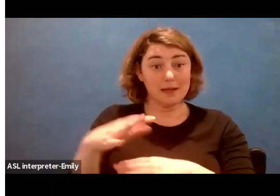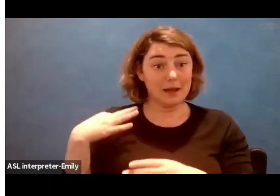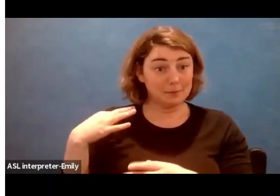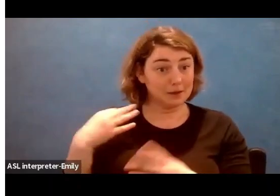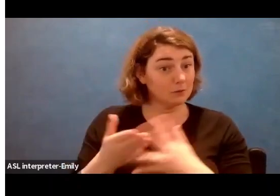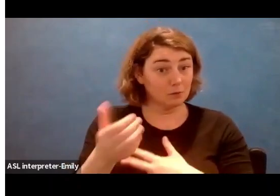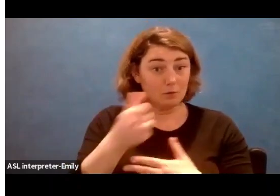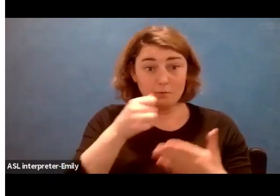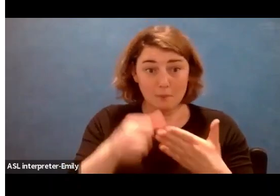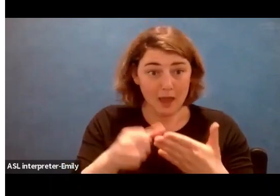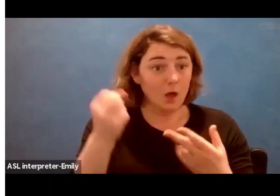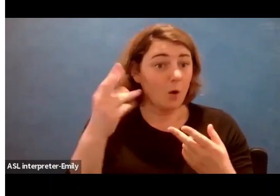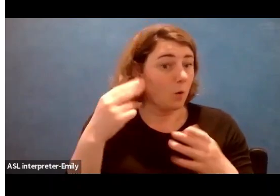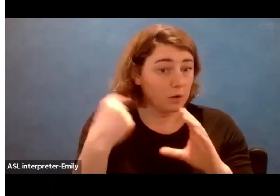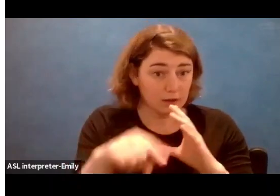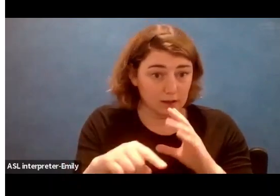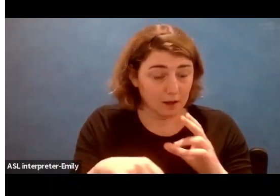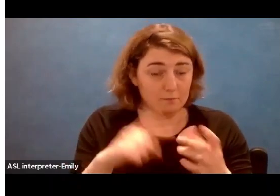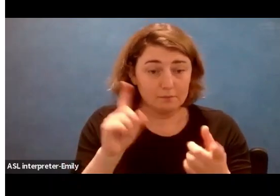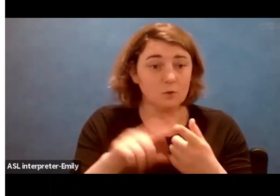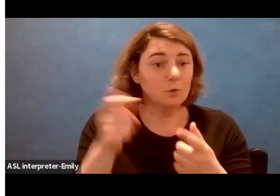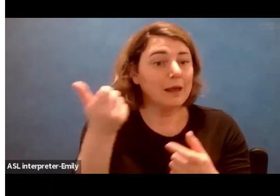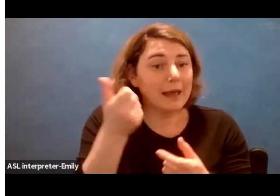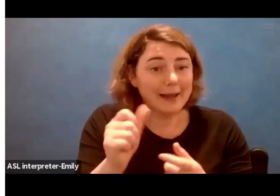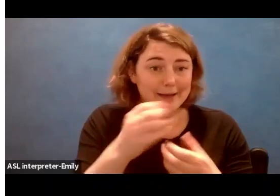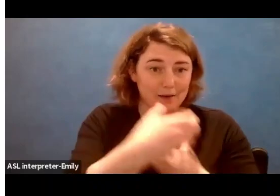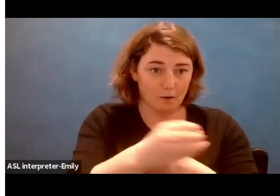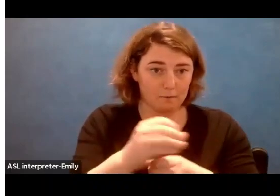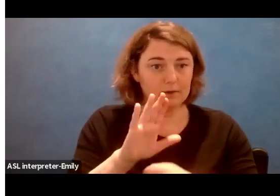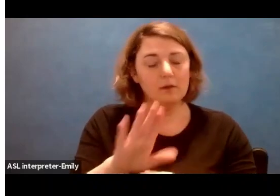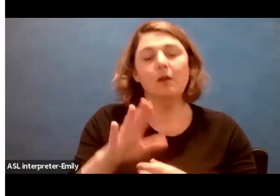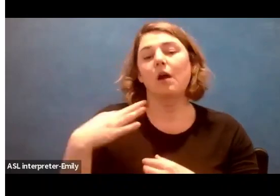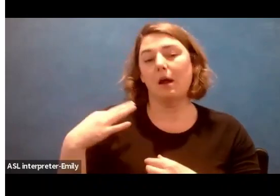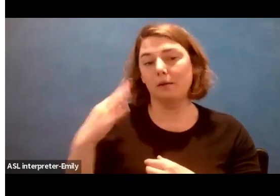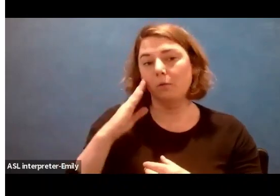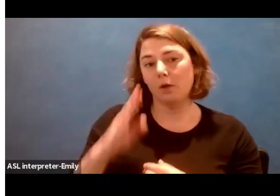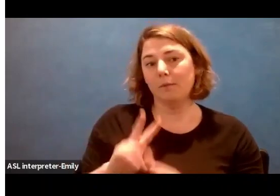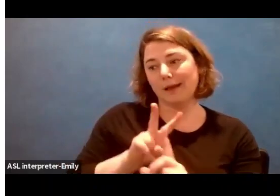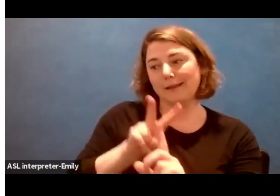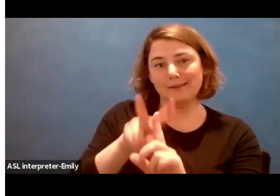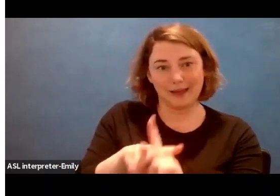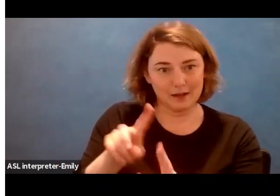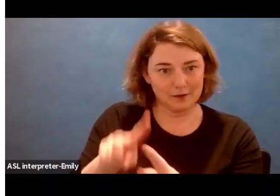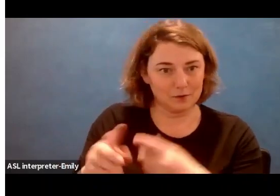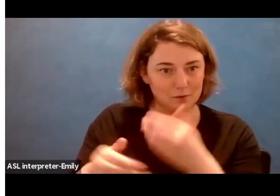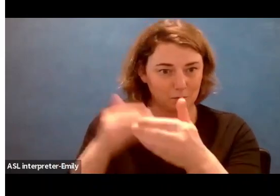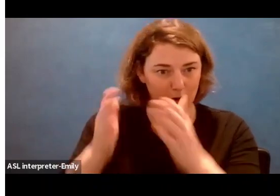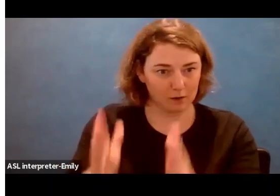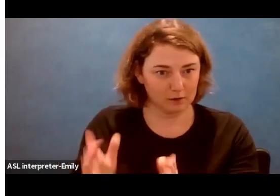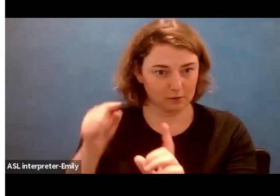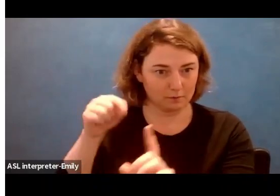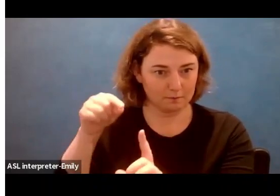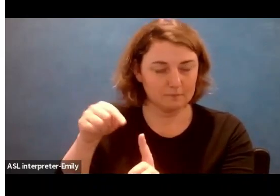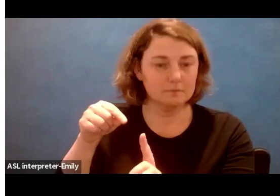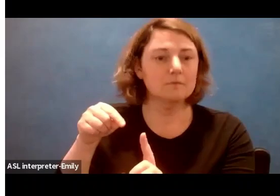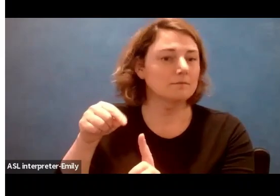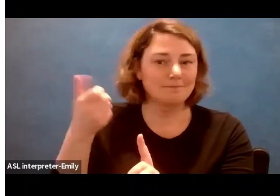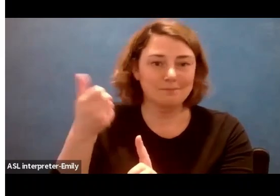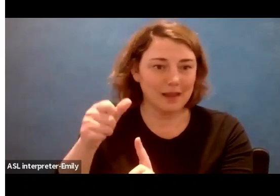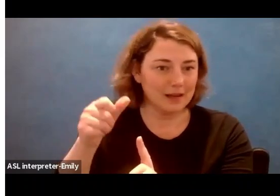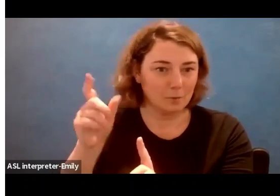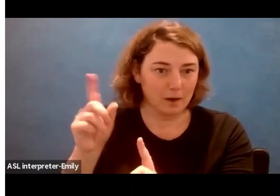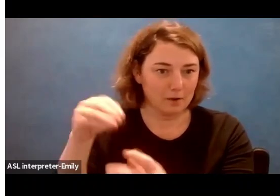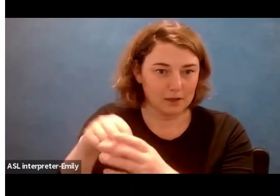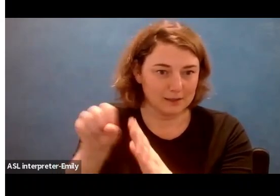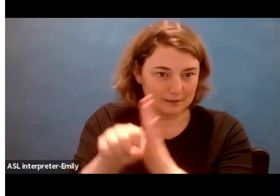by mail or email to any office, and their application will be assigned to a processor anywhere in